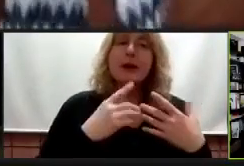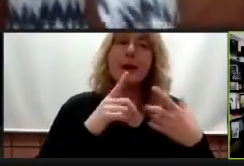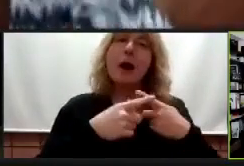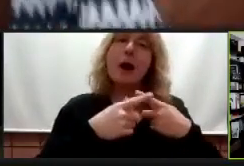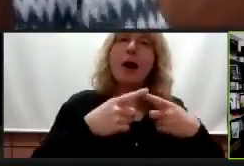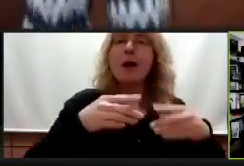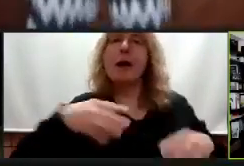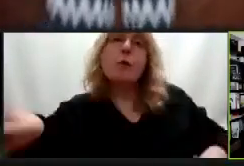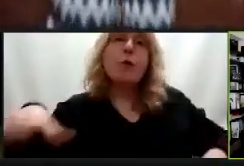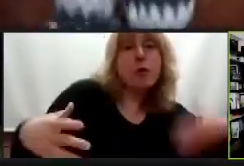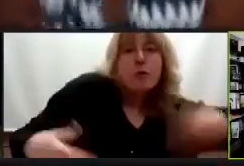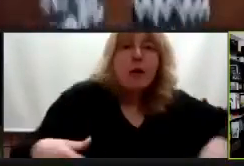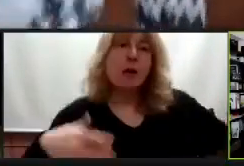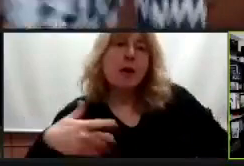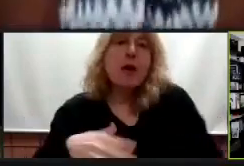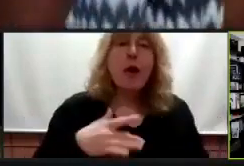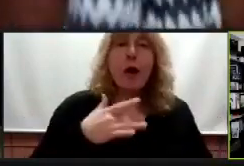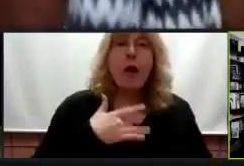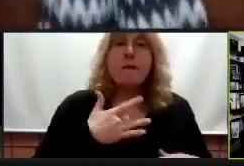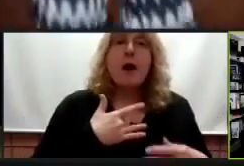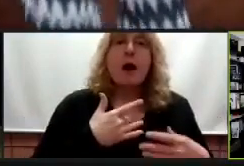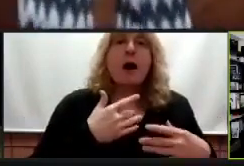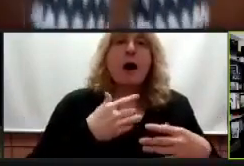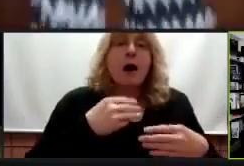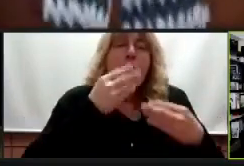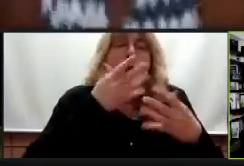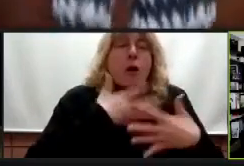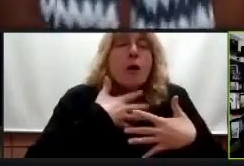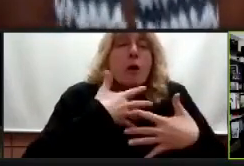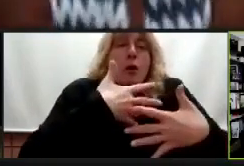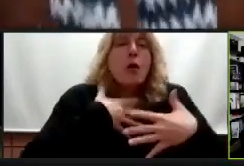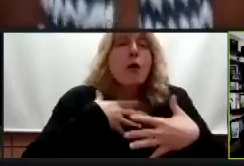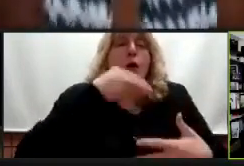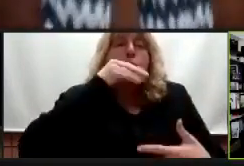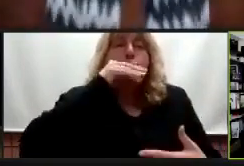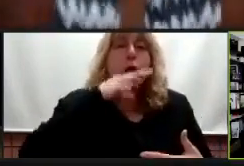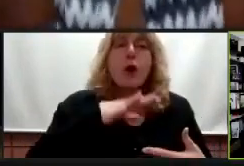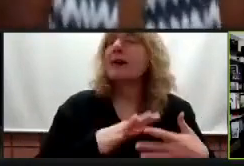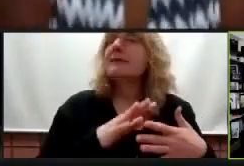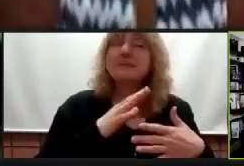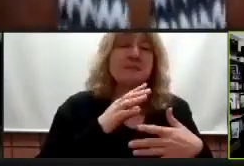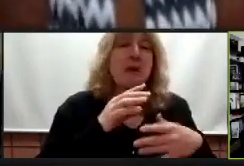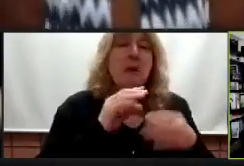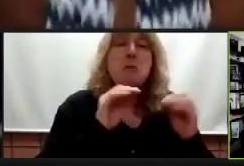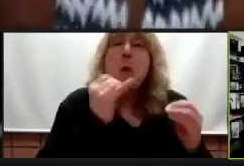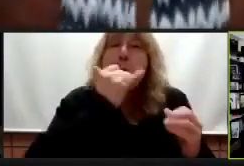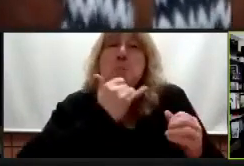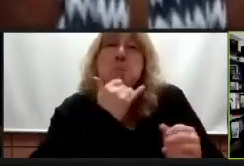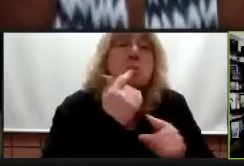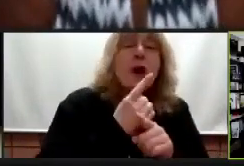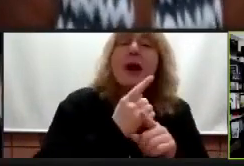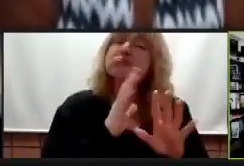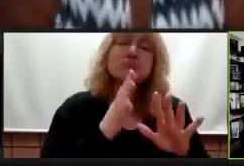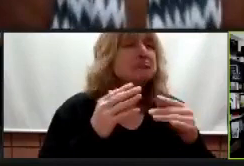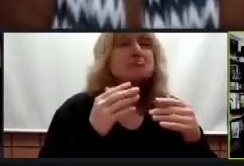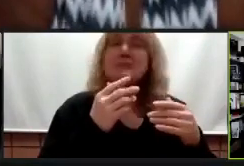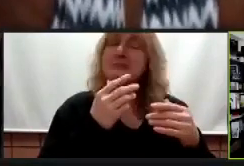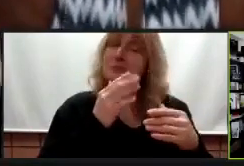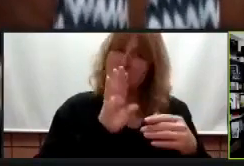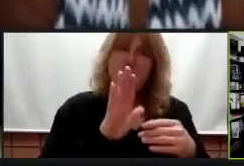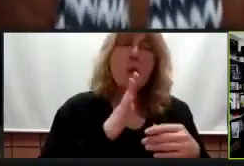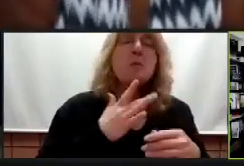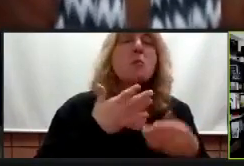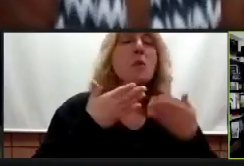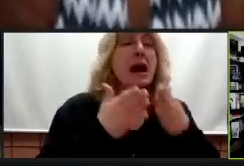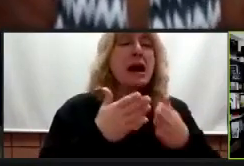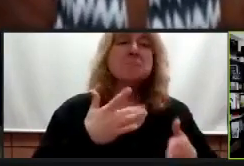shaking, ha, ha, and letting the breath go, and you cannot get it wrong. And then gently bring yourself back